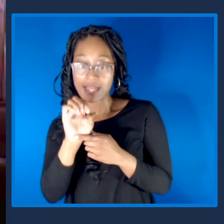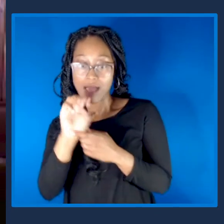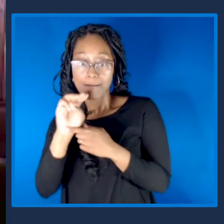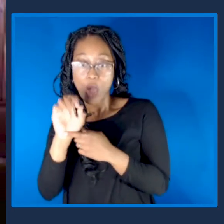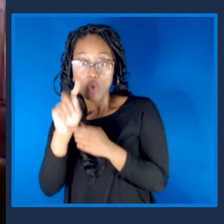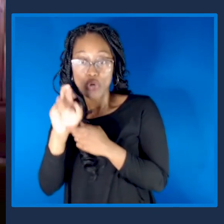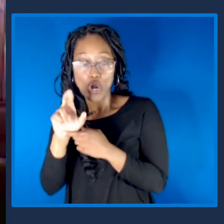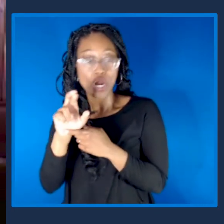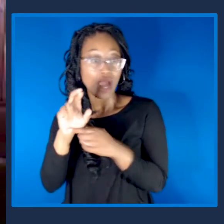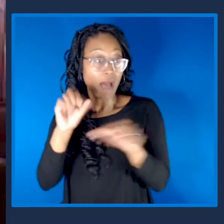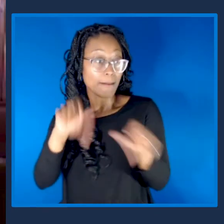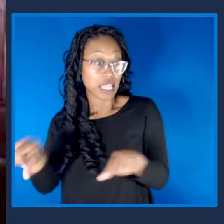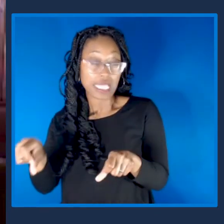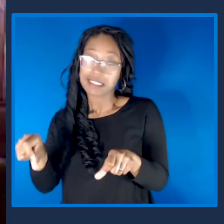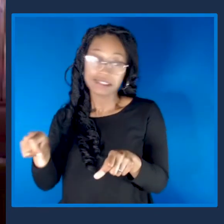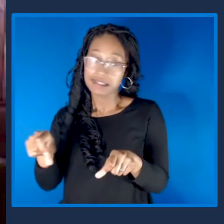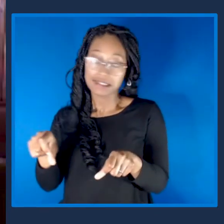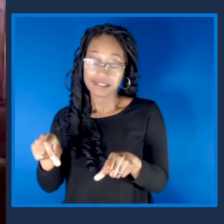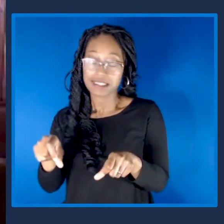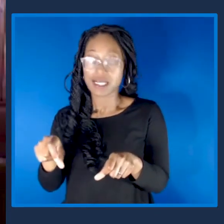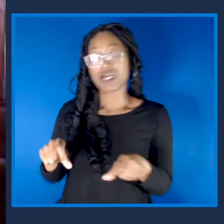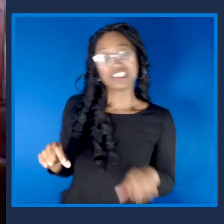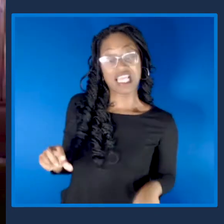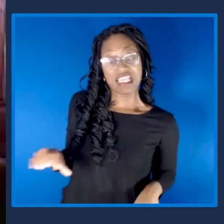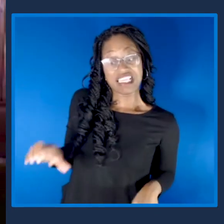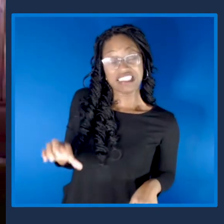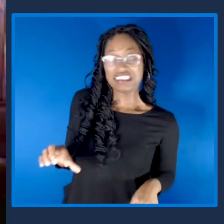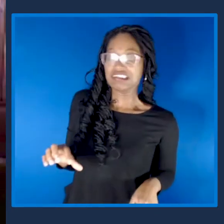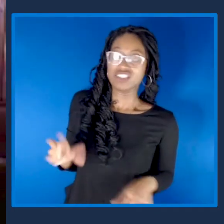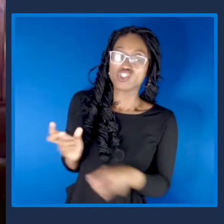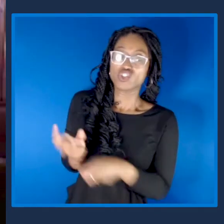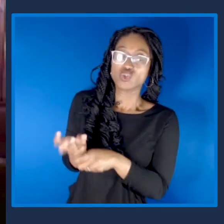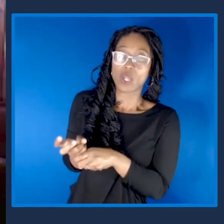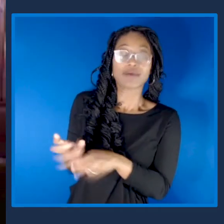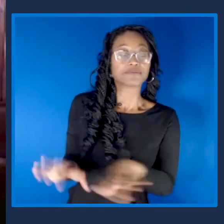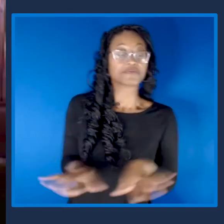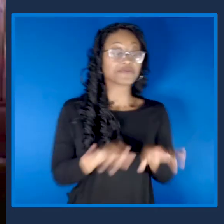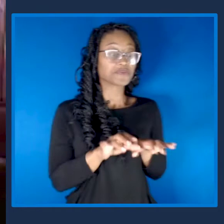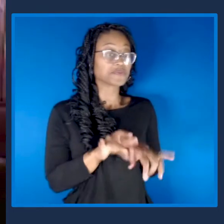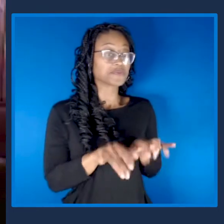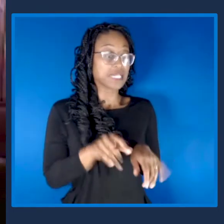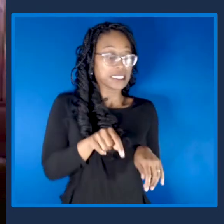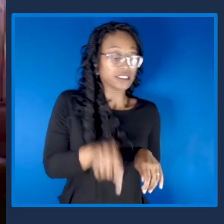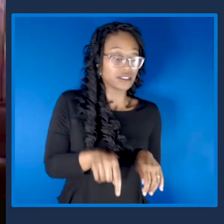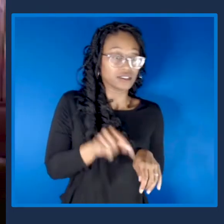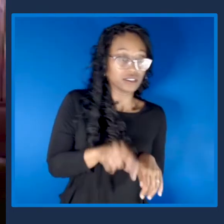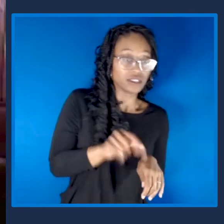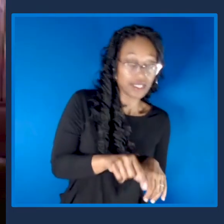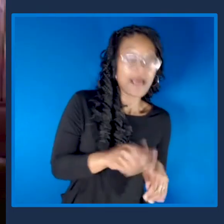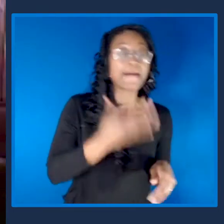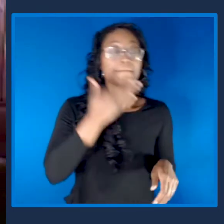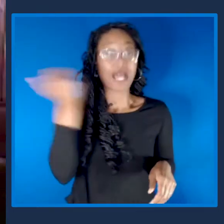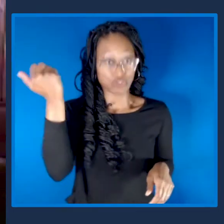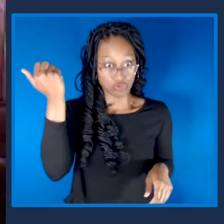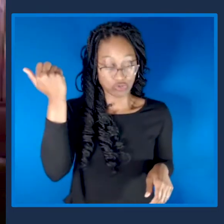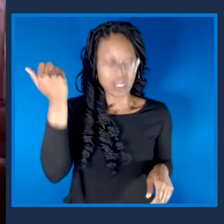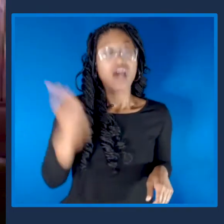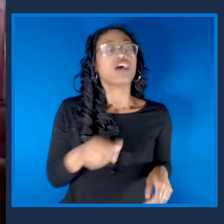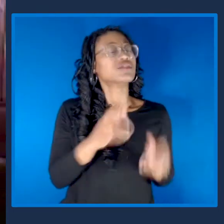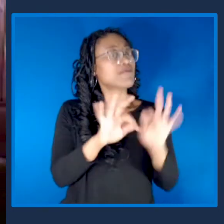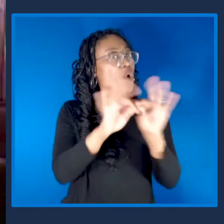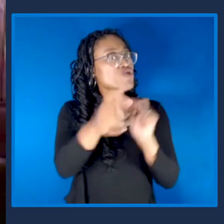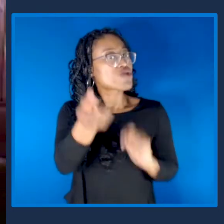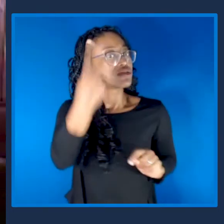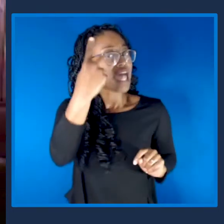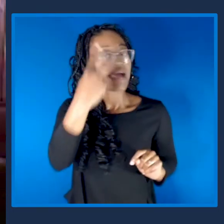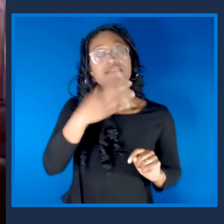will use the keyboard to navigate. And so it's important that you understand the best practices for